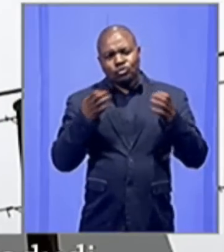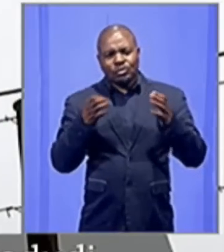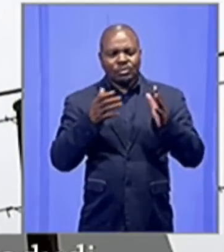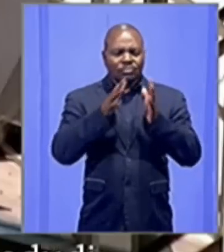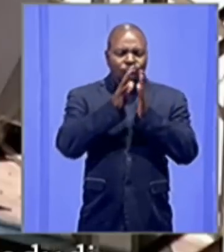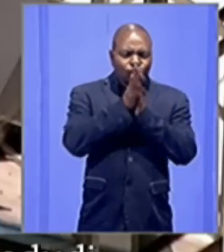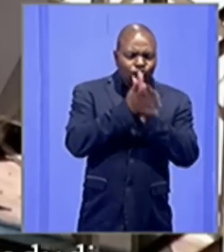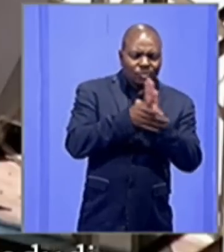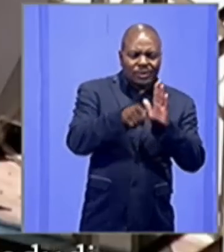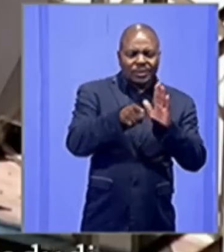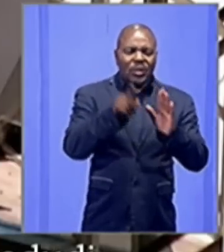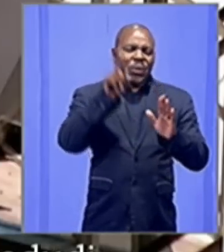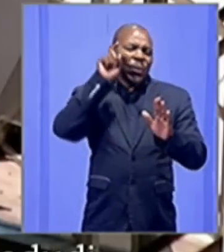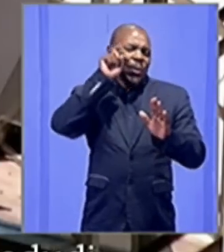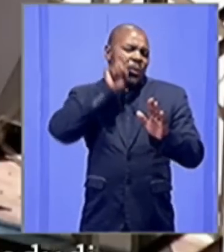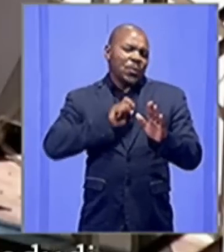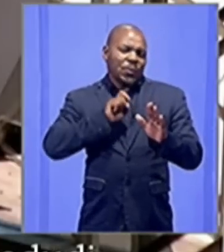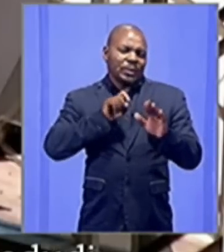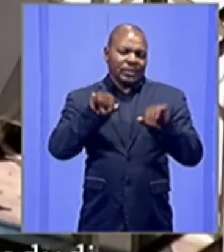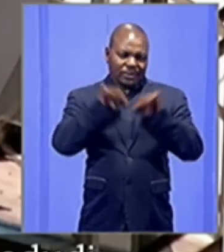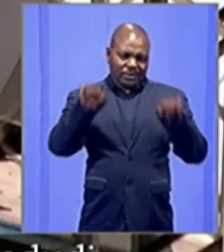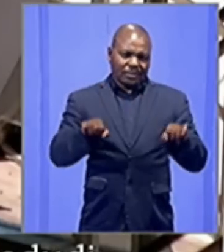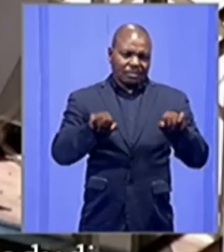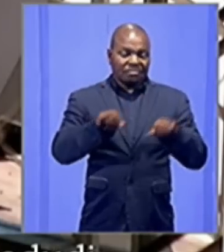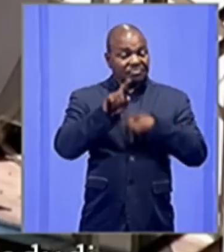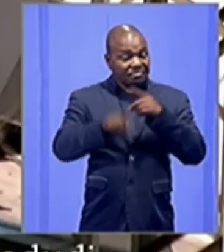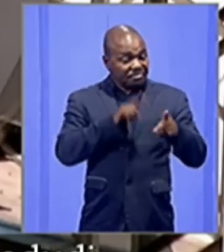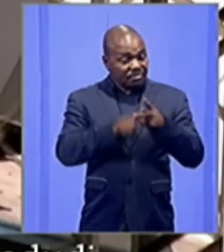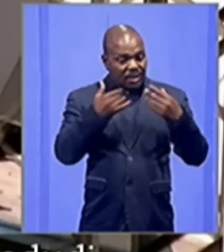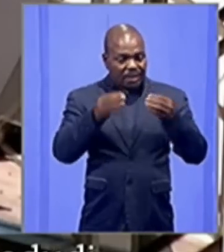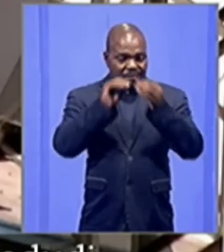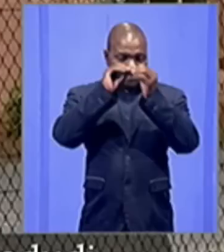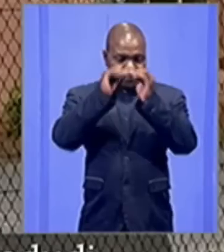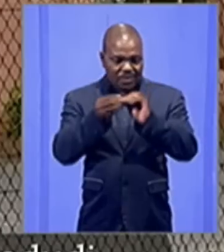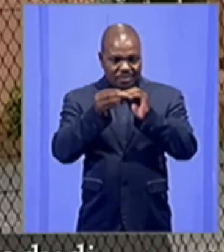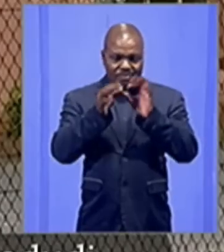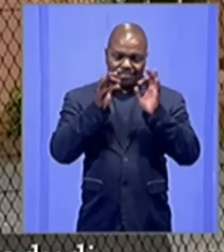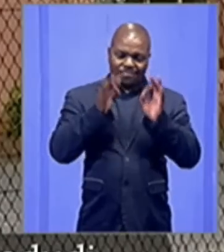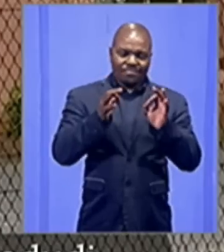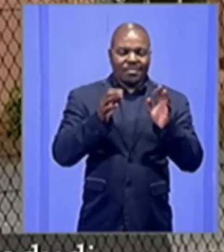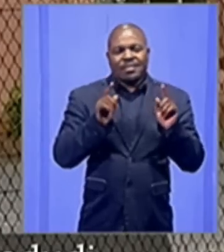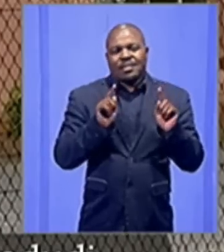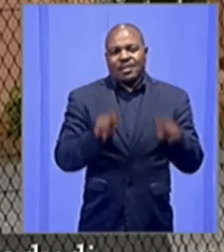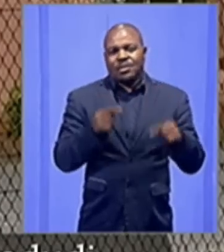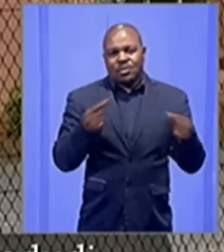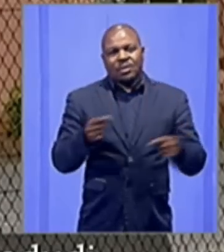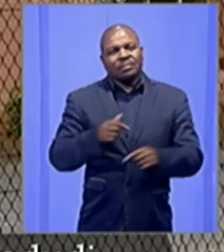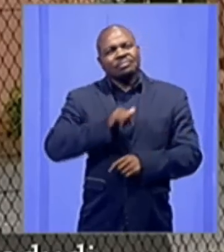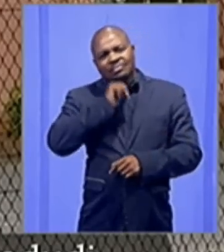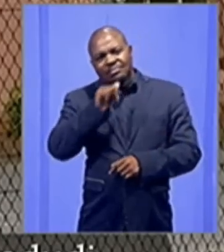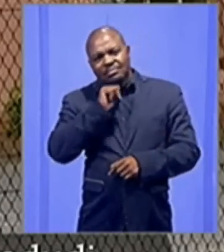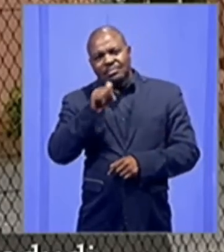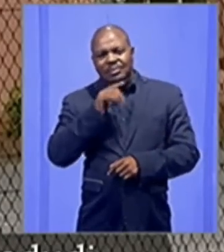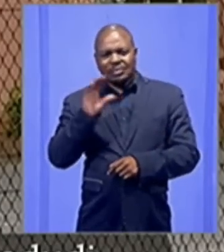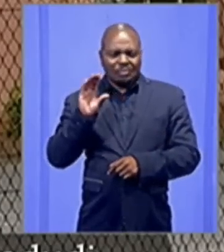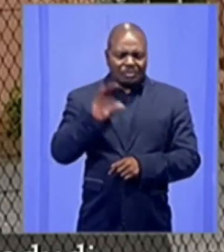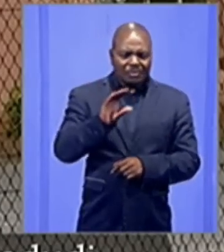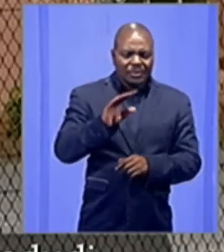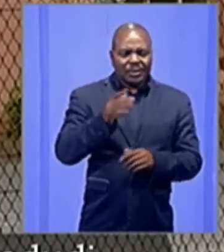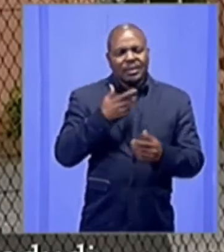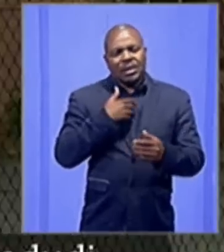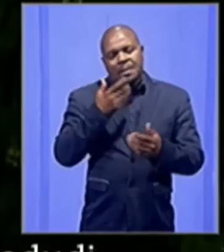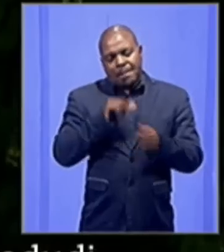seo a tšofetše ka gona ka seo se ka se lukišegwe ka gabotse le ge go ka gwa se siswa